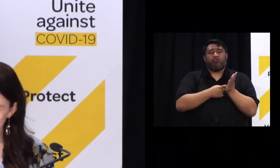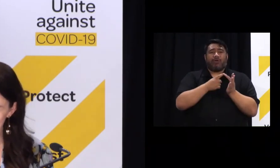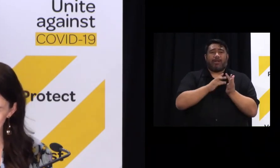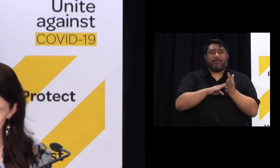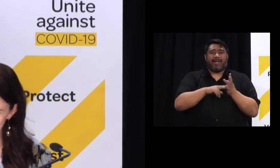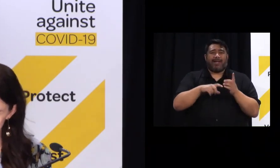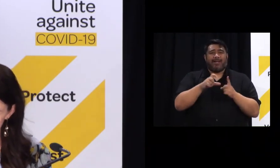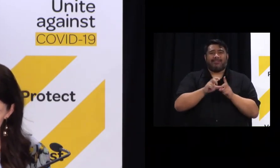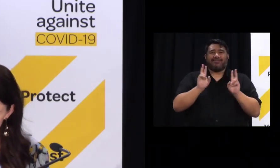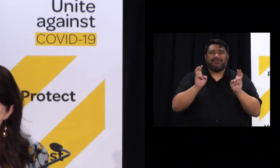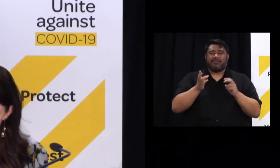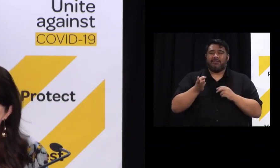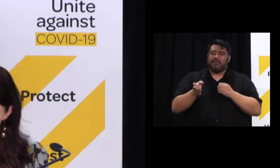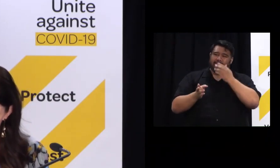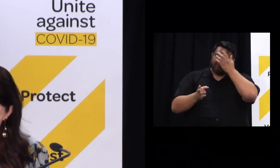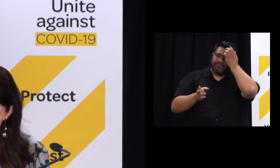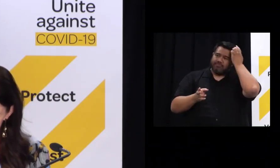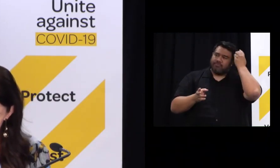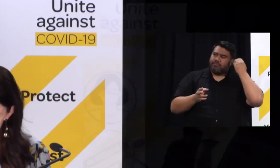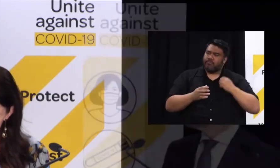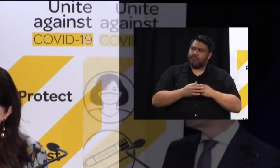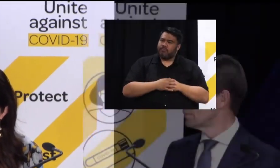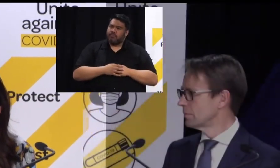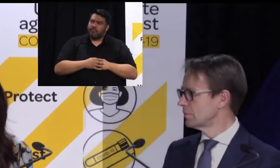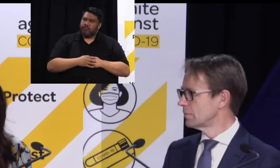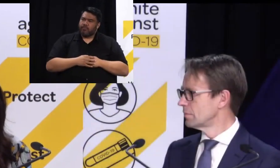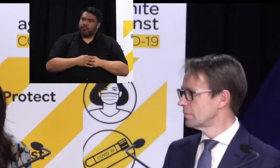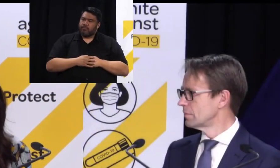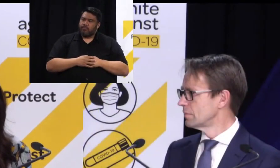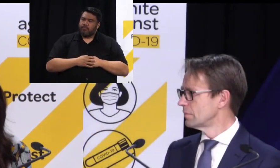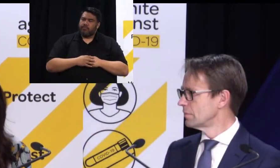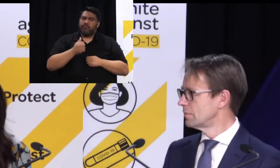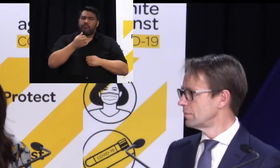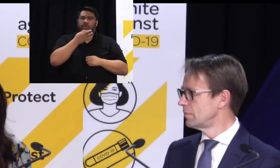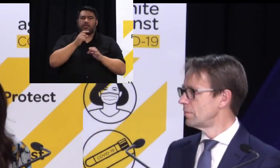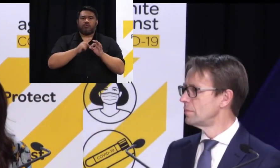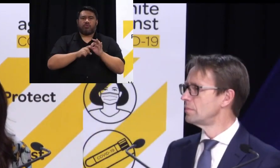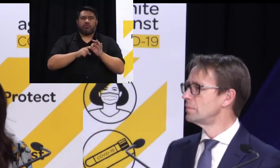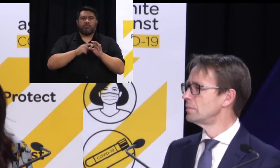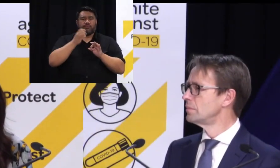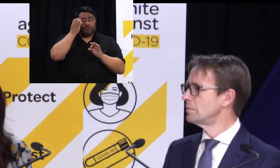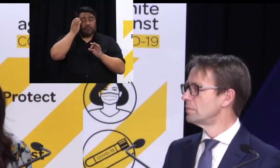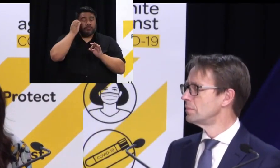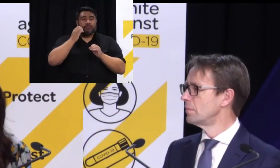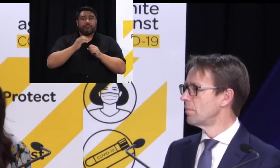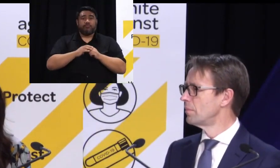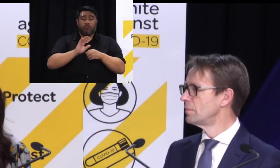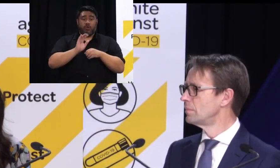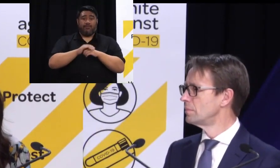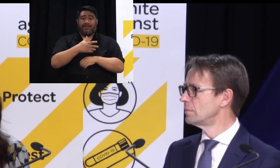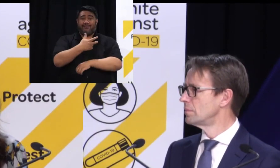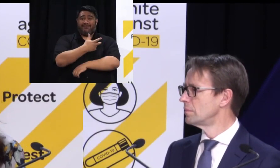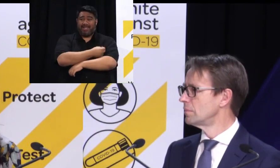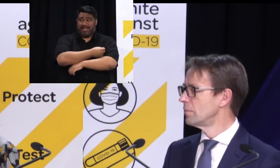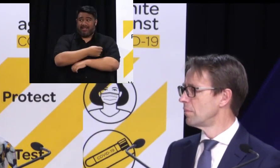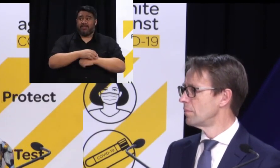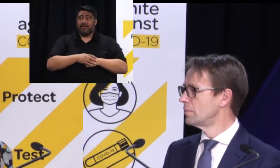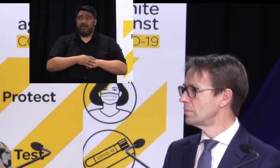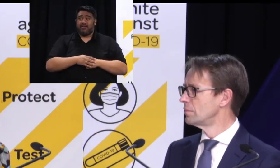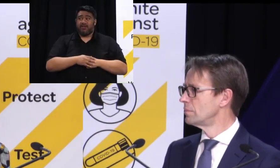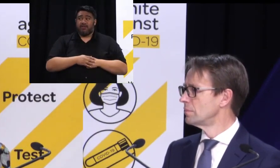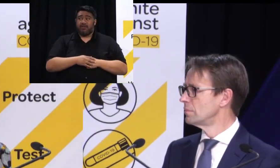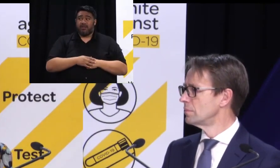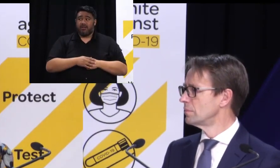on one thing firstly we paid the same price for the vaccine as with being paid for